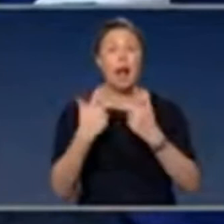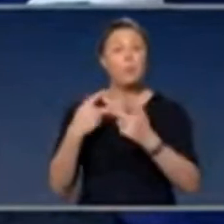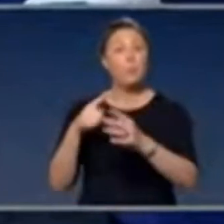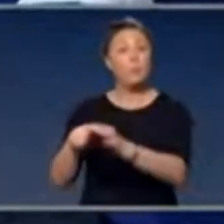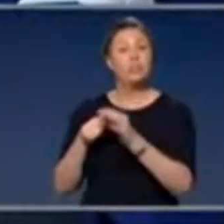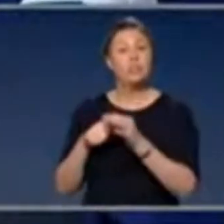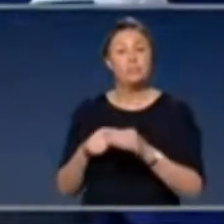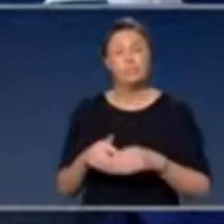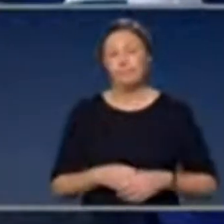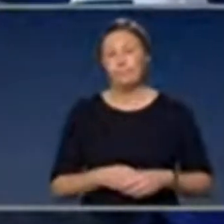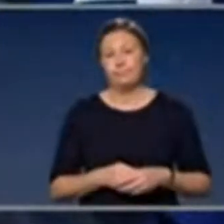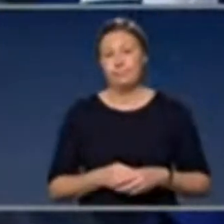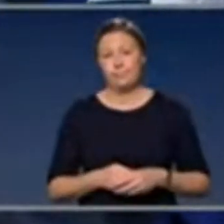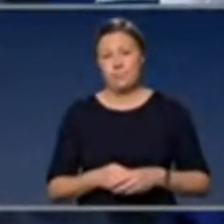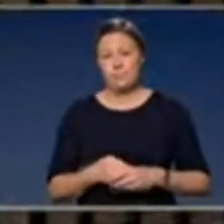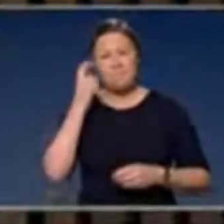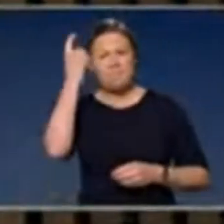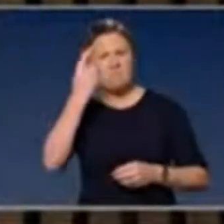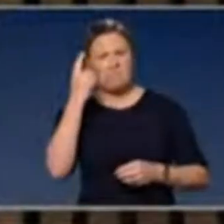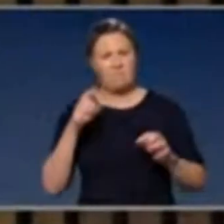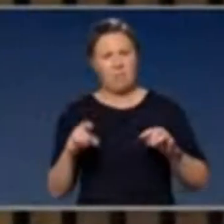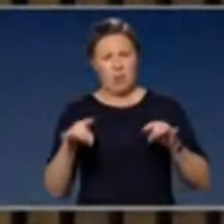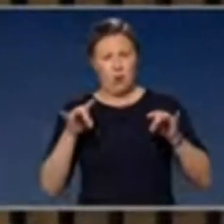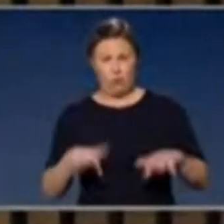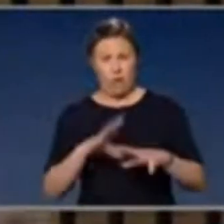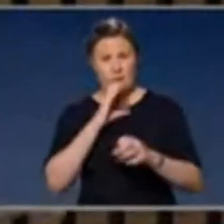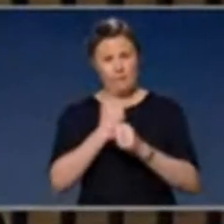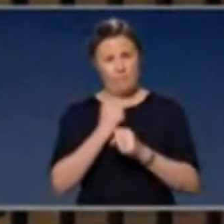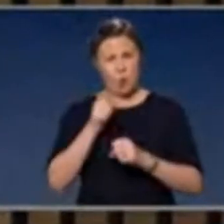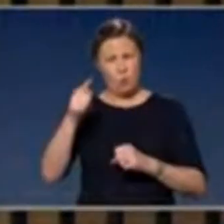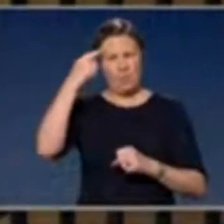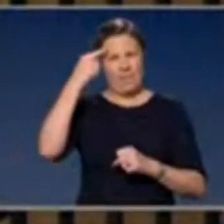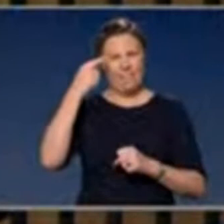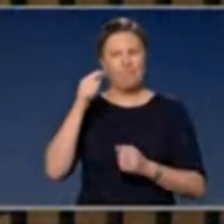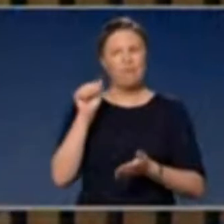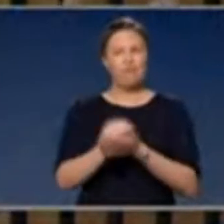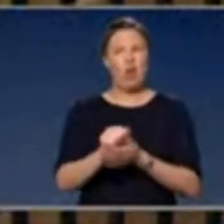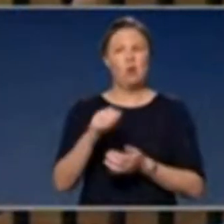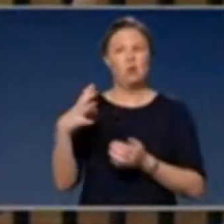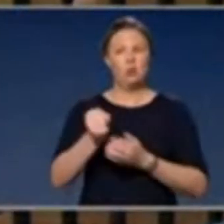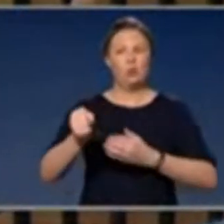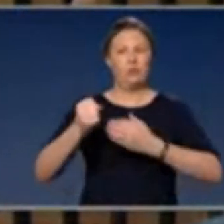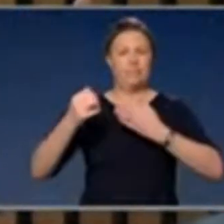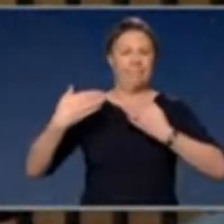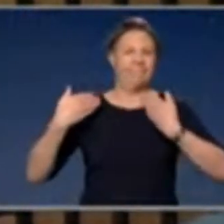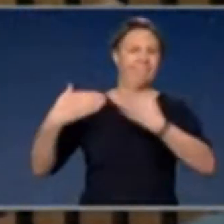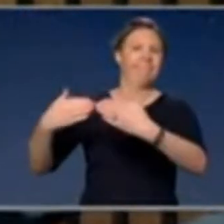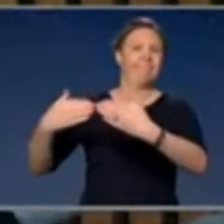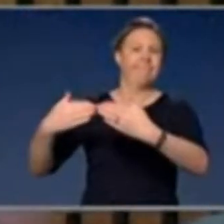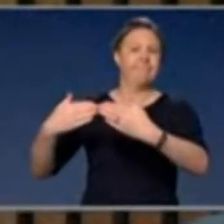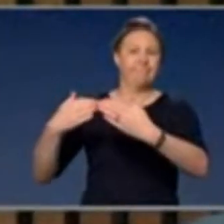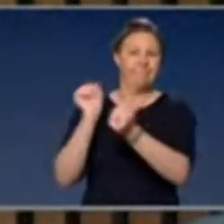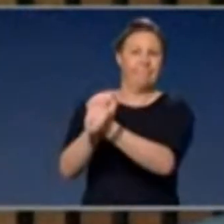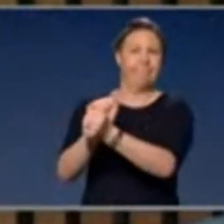Minister, does the federal government believe there is a medical basis for border closures, with the exception of Victoria, in states